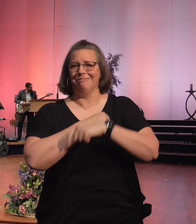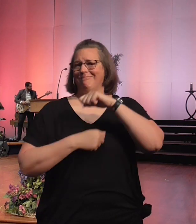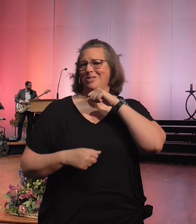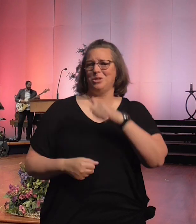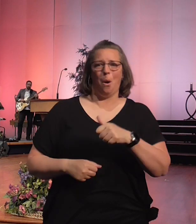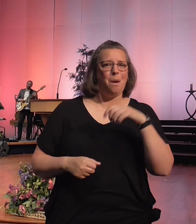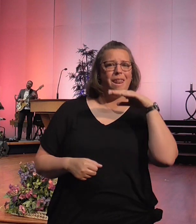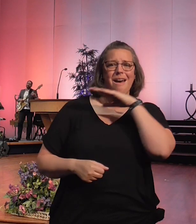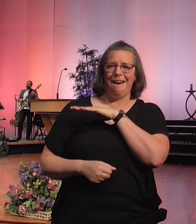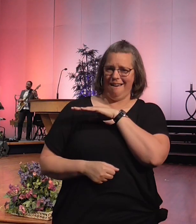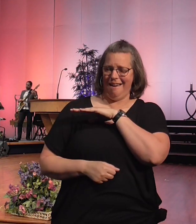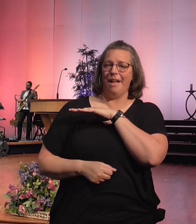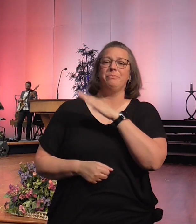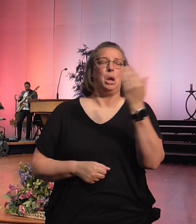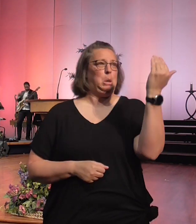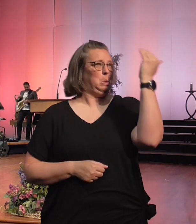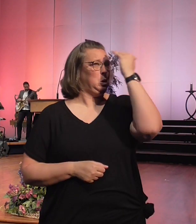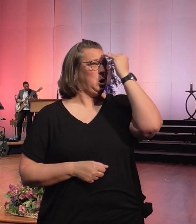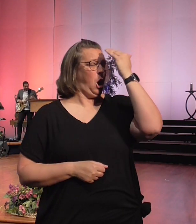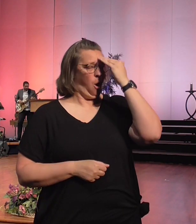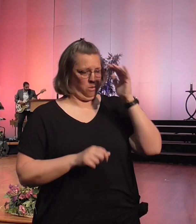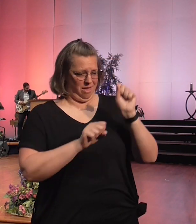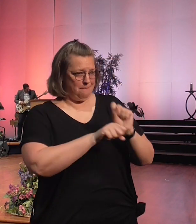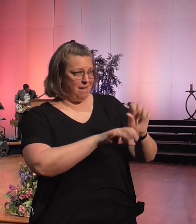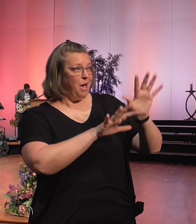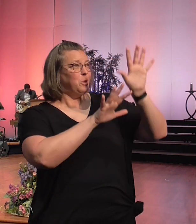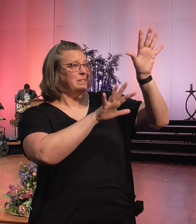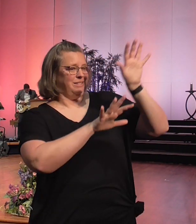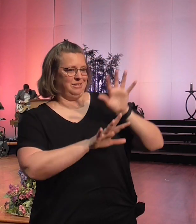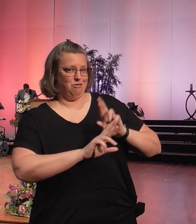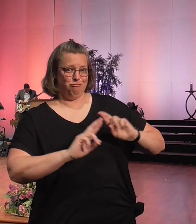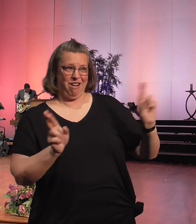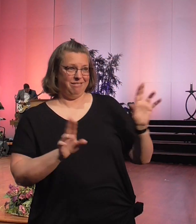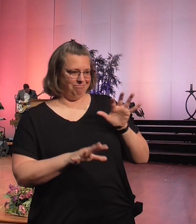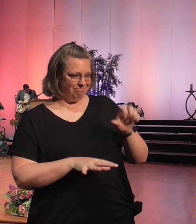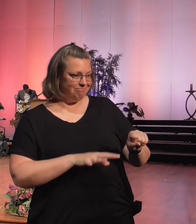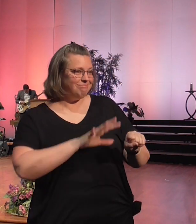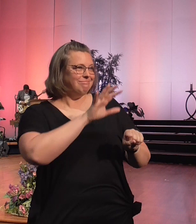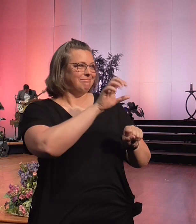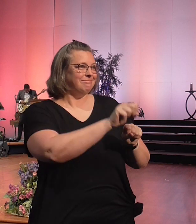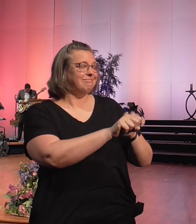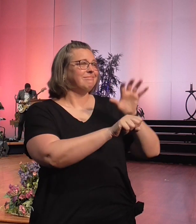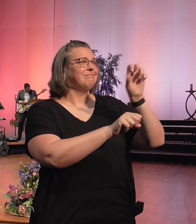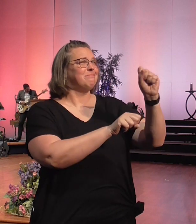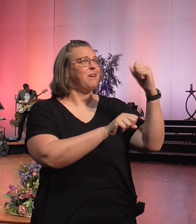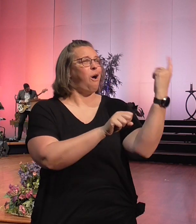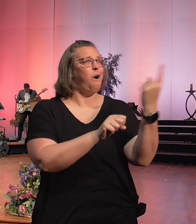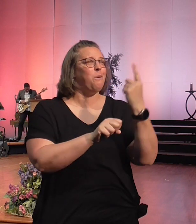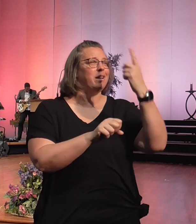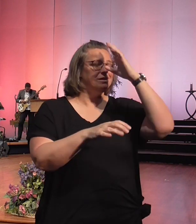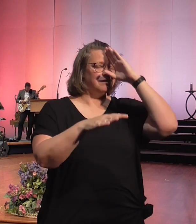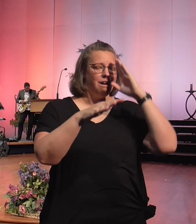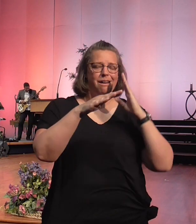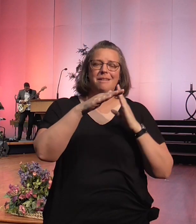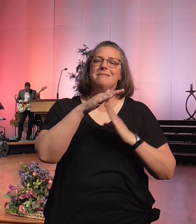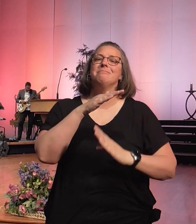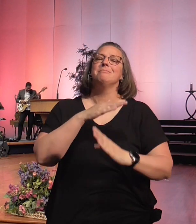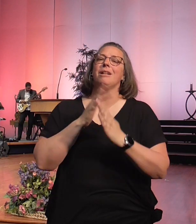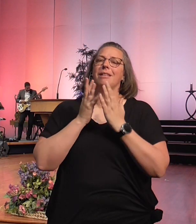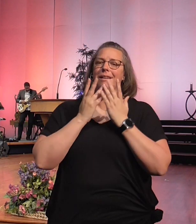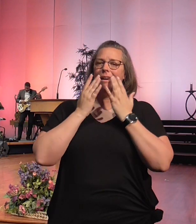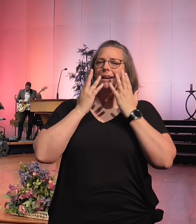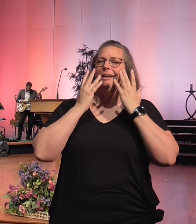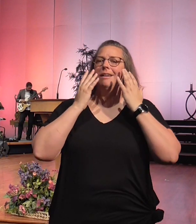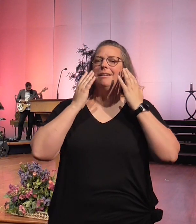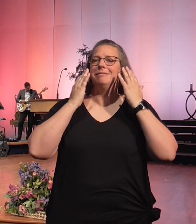lie. I know you've got mountains to climb, but always stay humble and